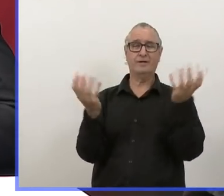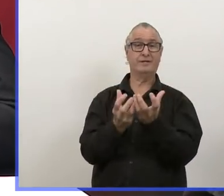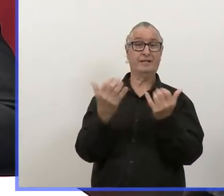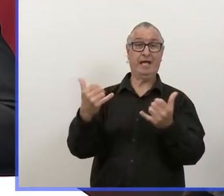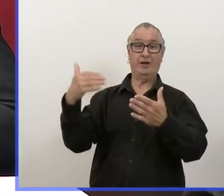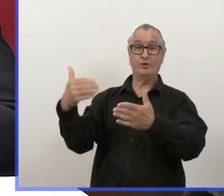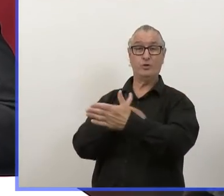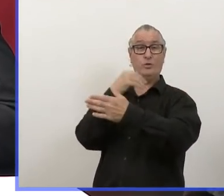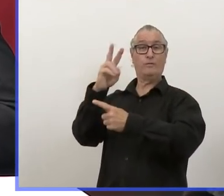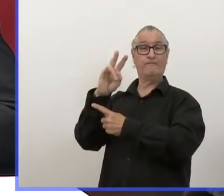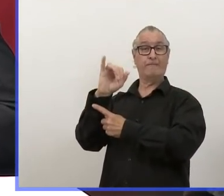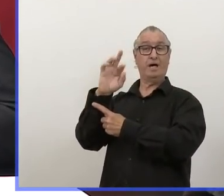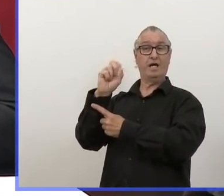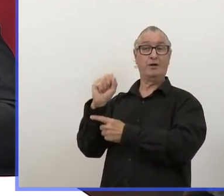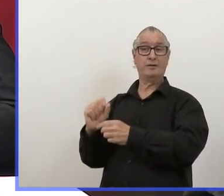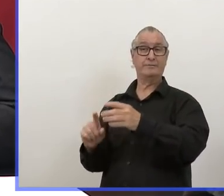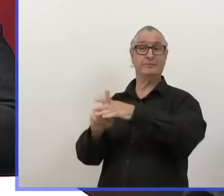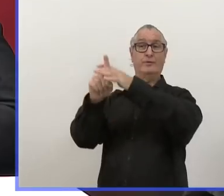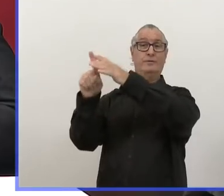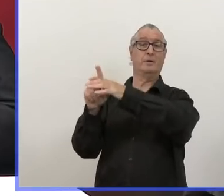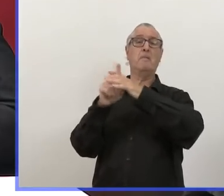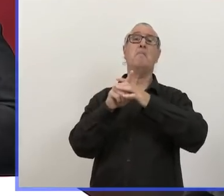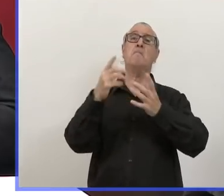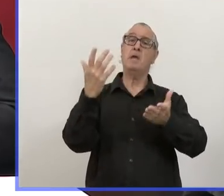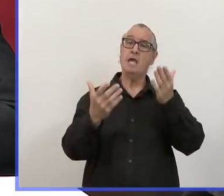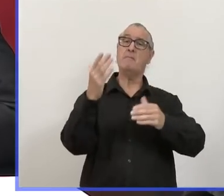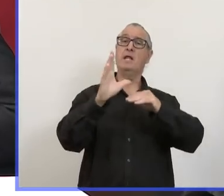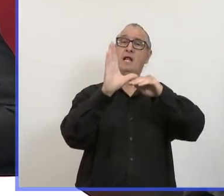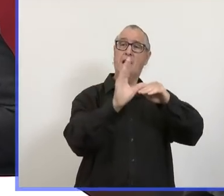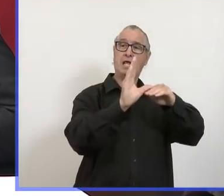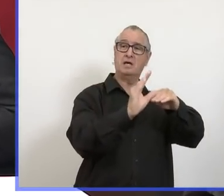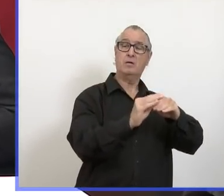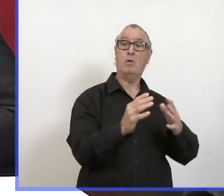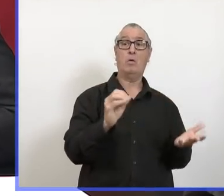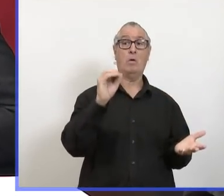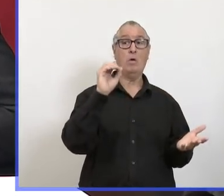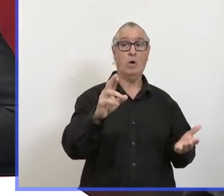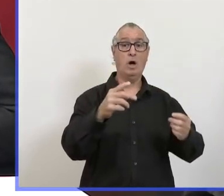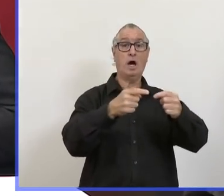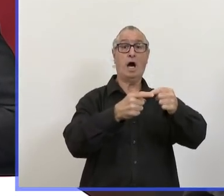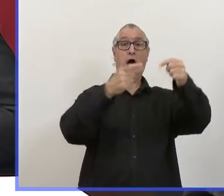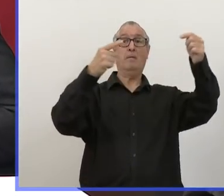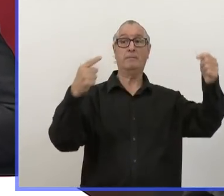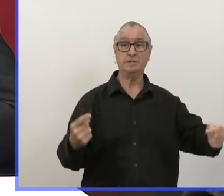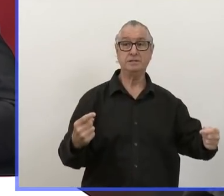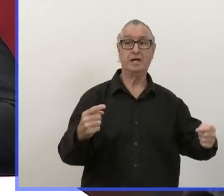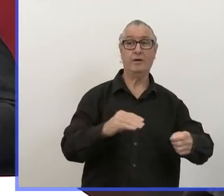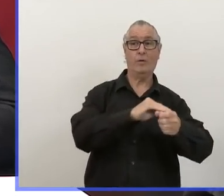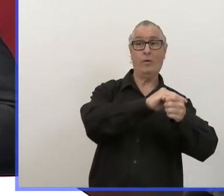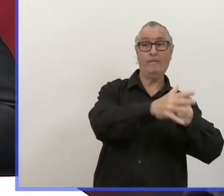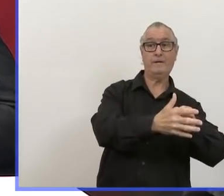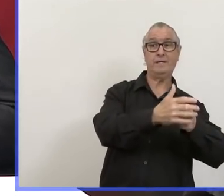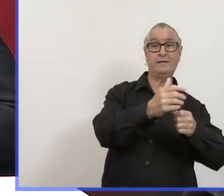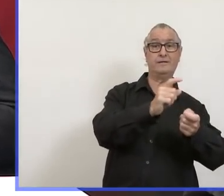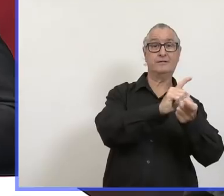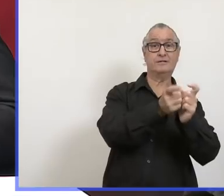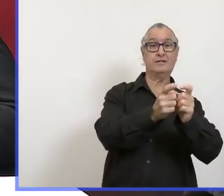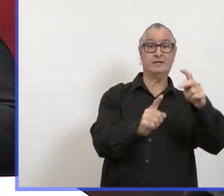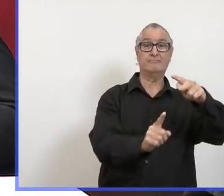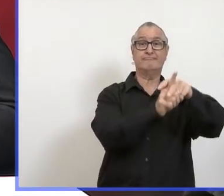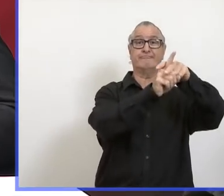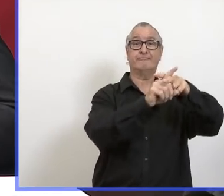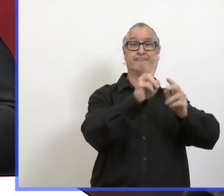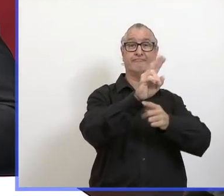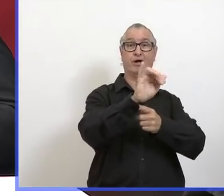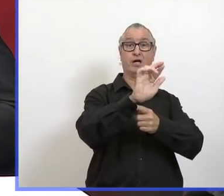And on the opposite side of that, we could see something more aggressive again. And that's important to realize because all those things will have an impact